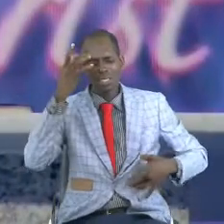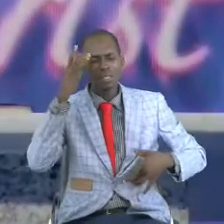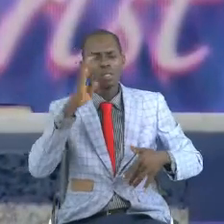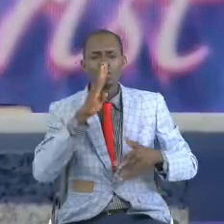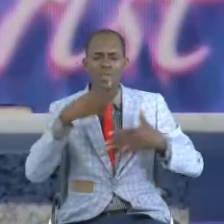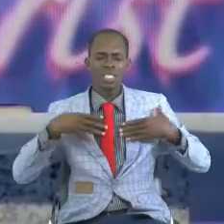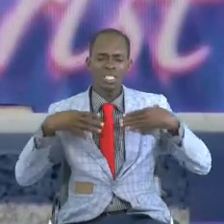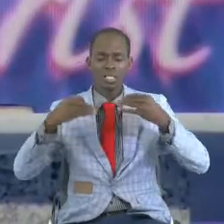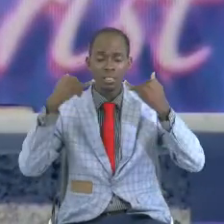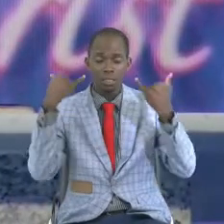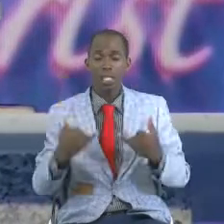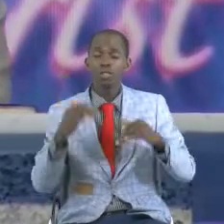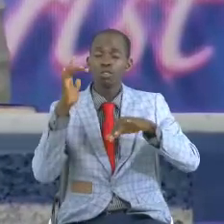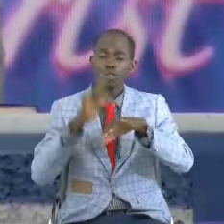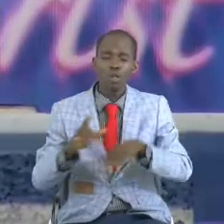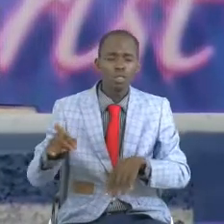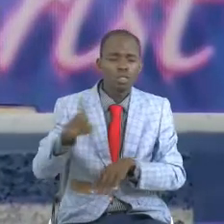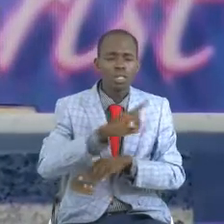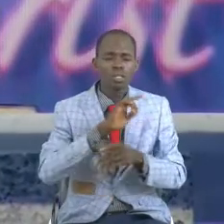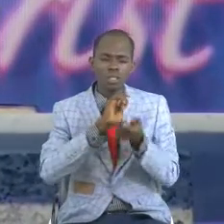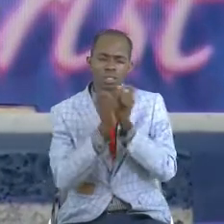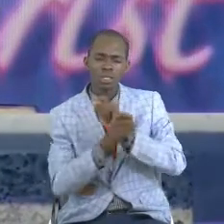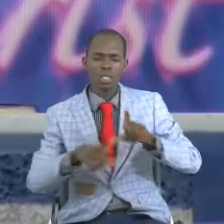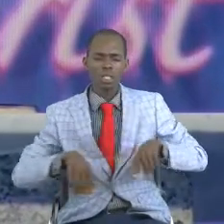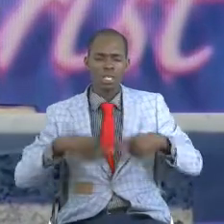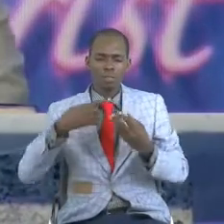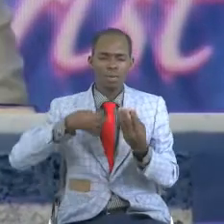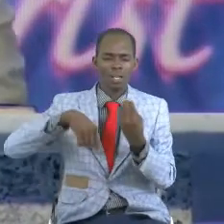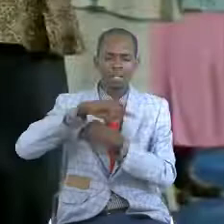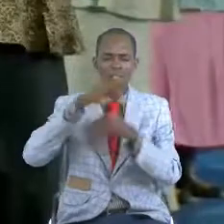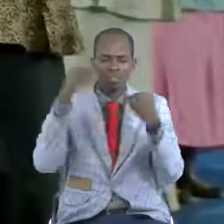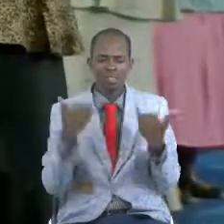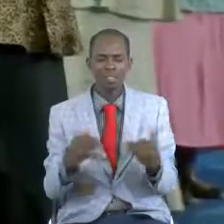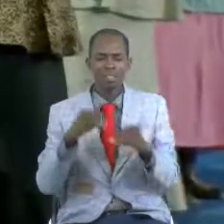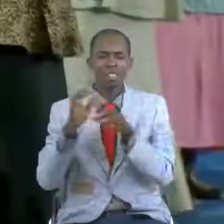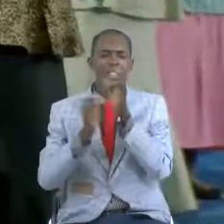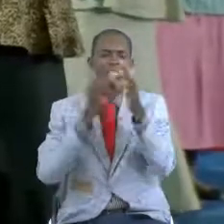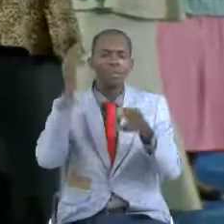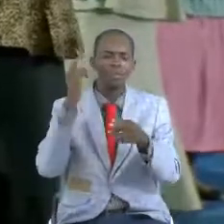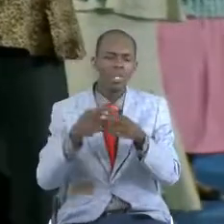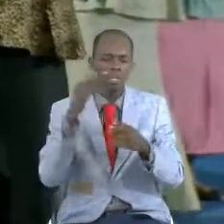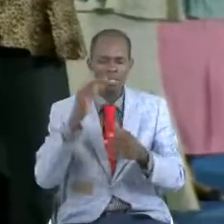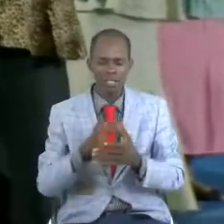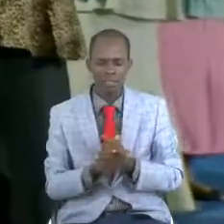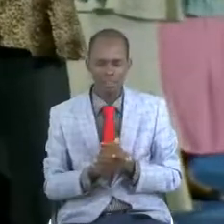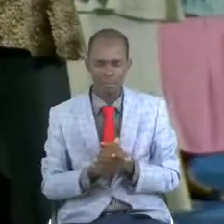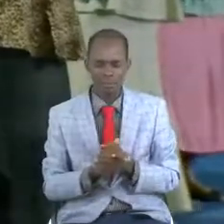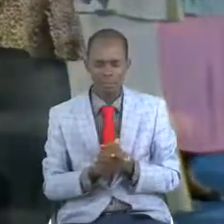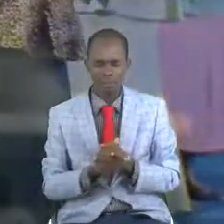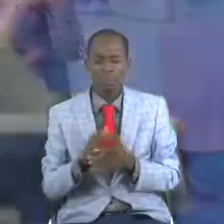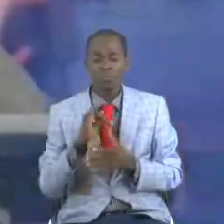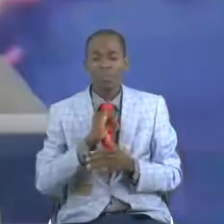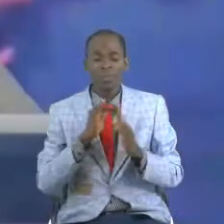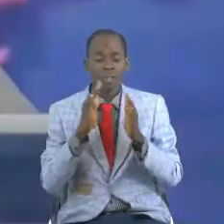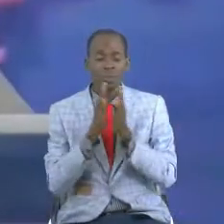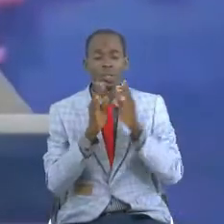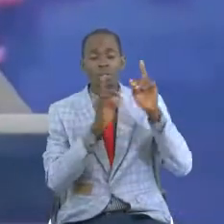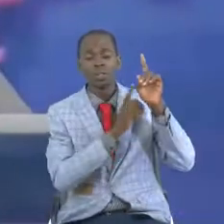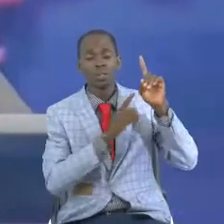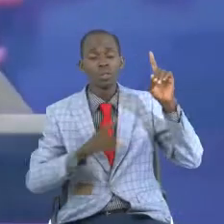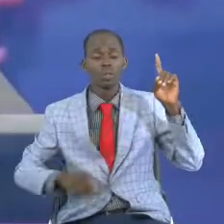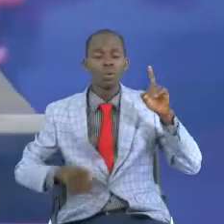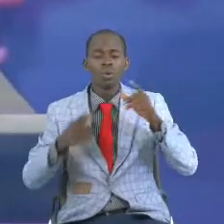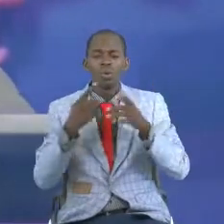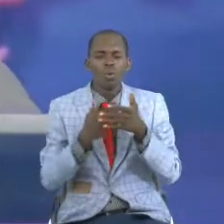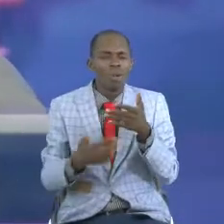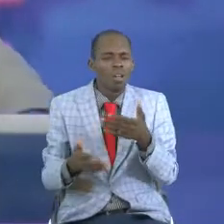them, turn their lives around, heal them in Jesus' name. I pray, Lord, whatever the